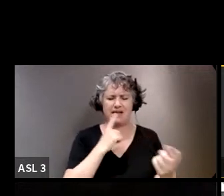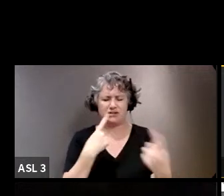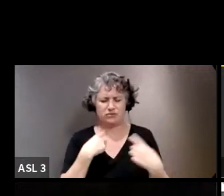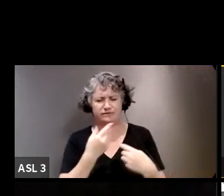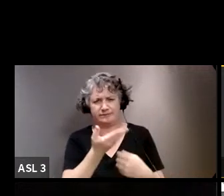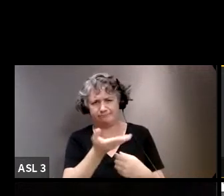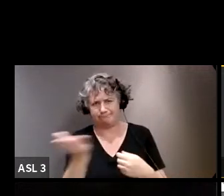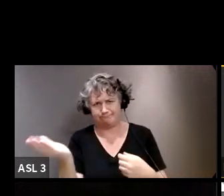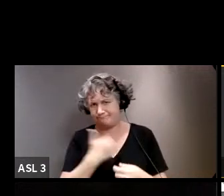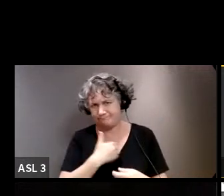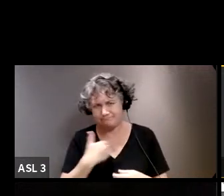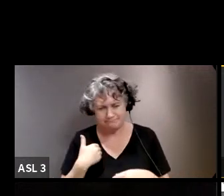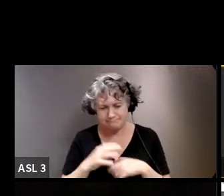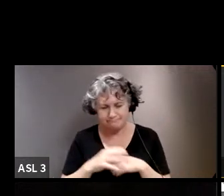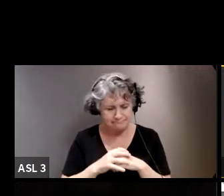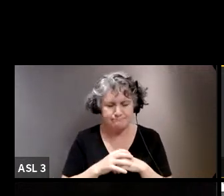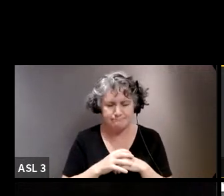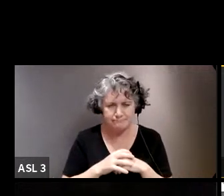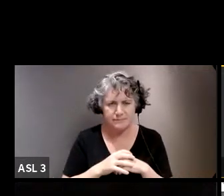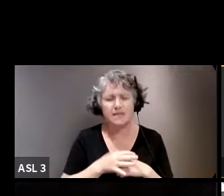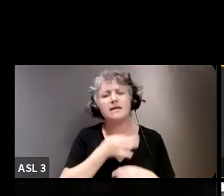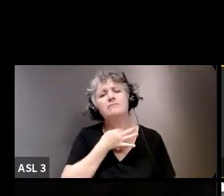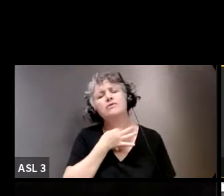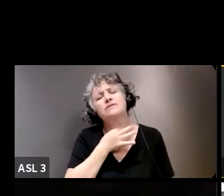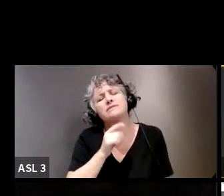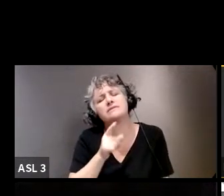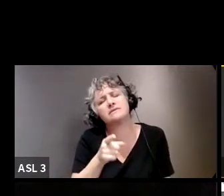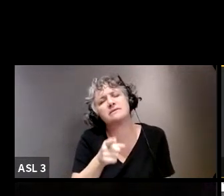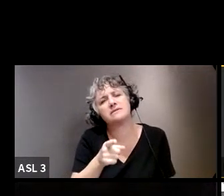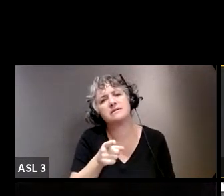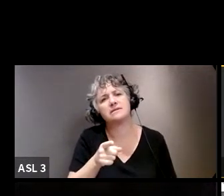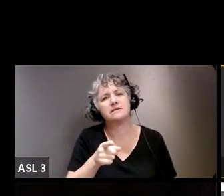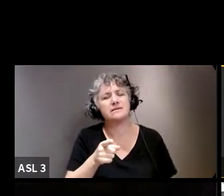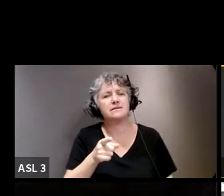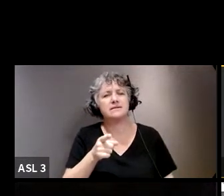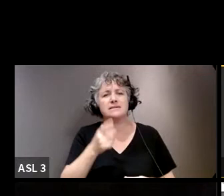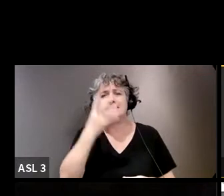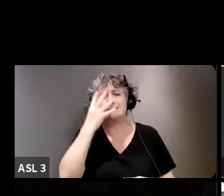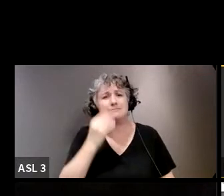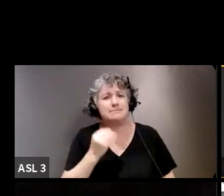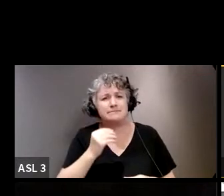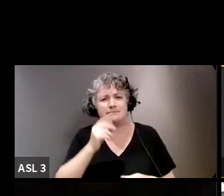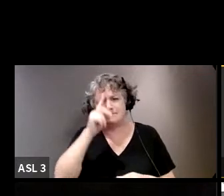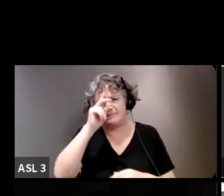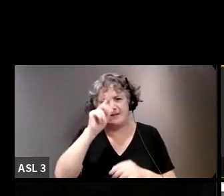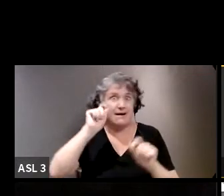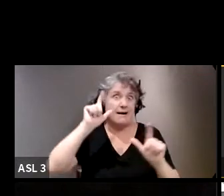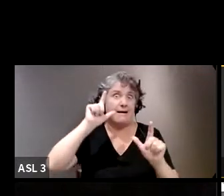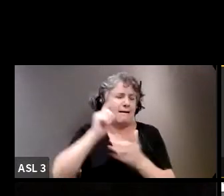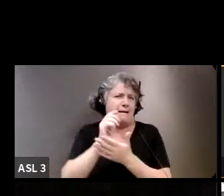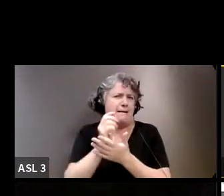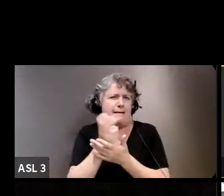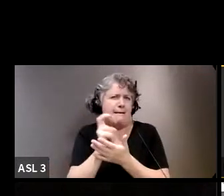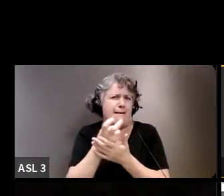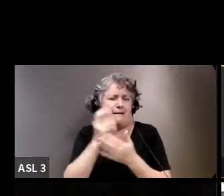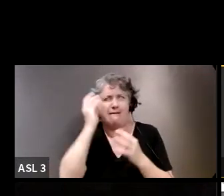members what would you say the one thing that keeps you up at night with regards to this budget process